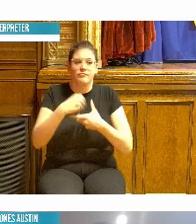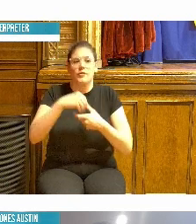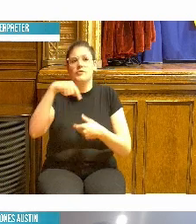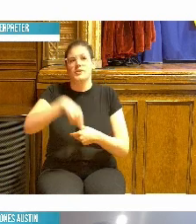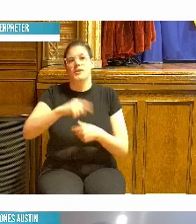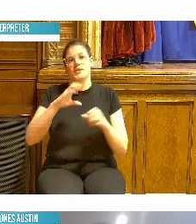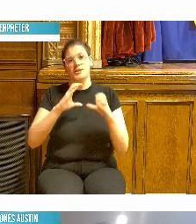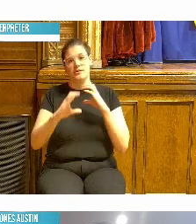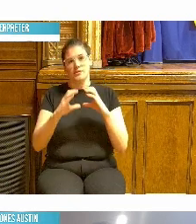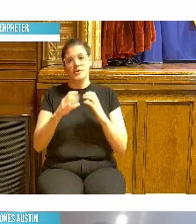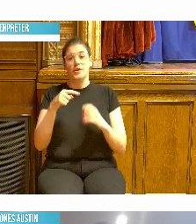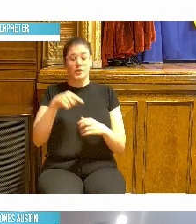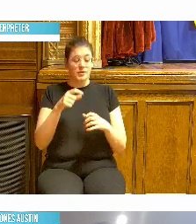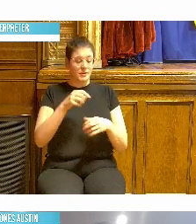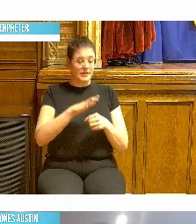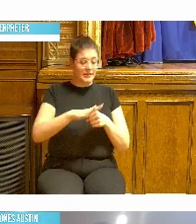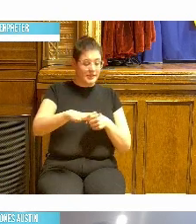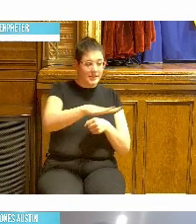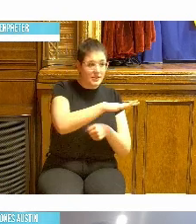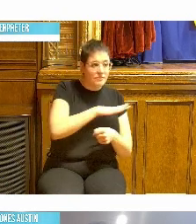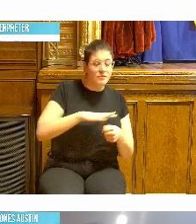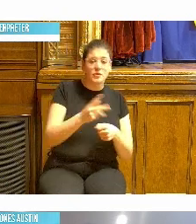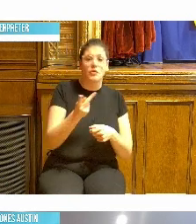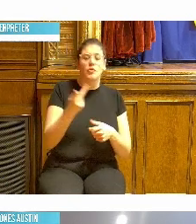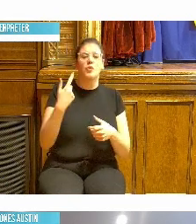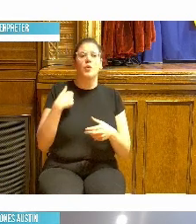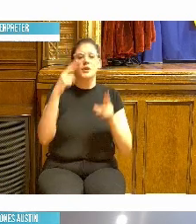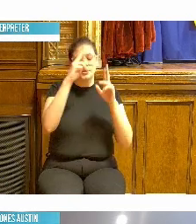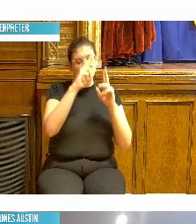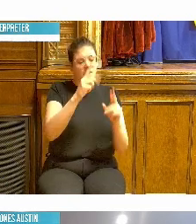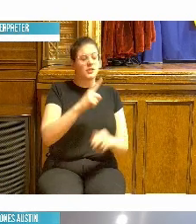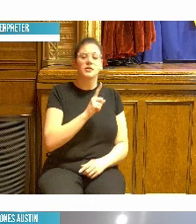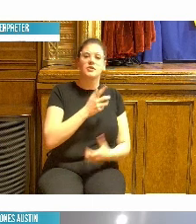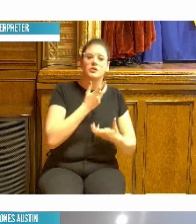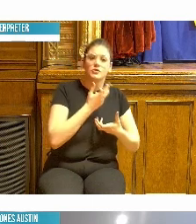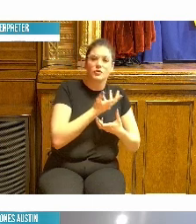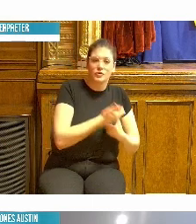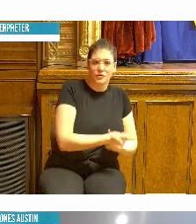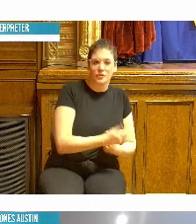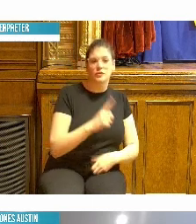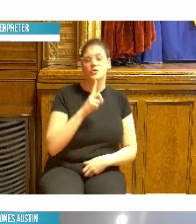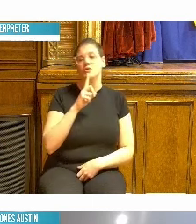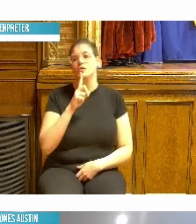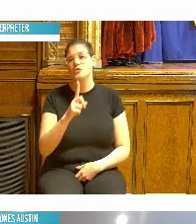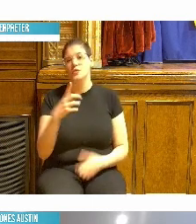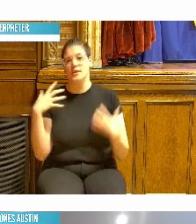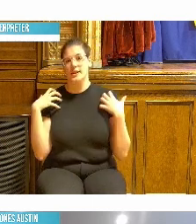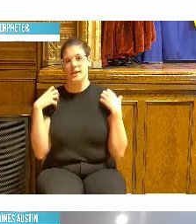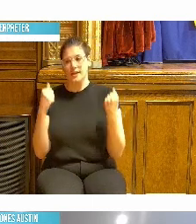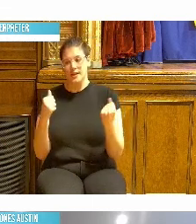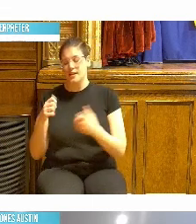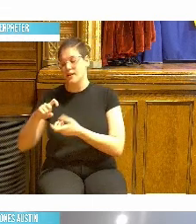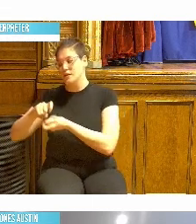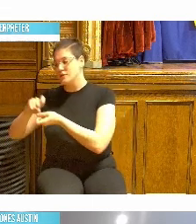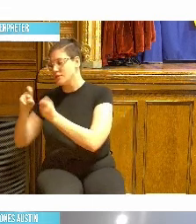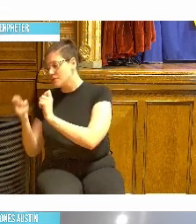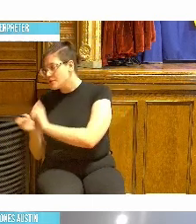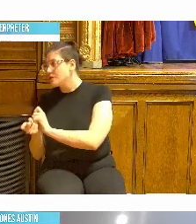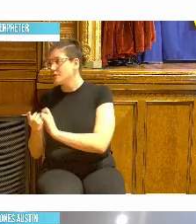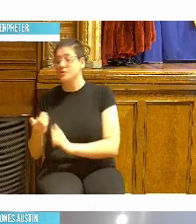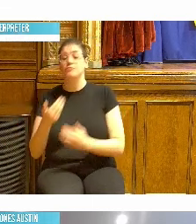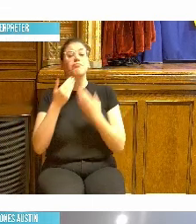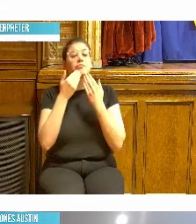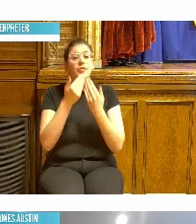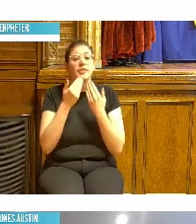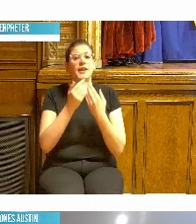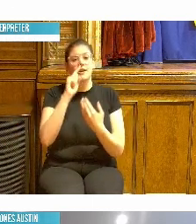that honors truth, a space that honors healing, and most importantly, a space that honors change. So thank you for being here.